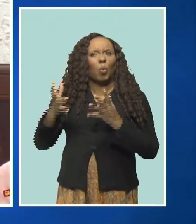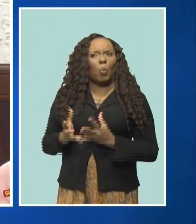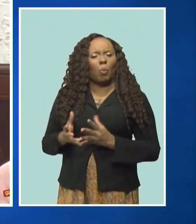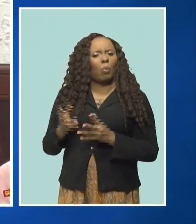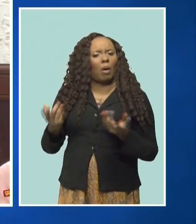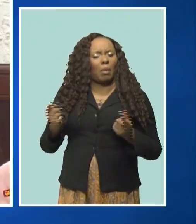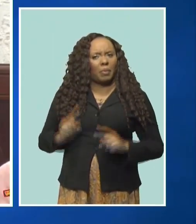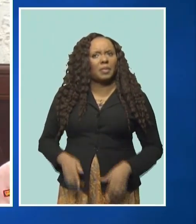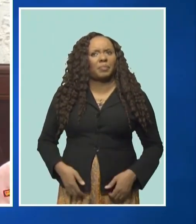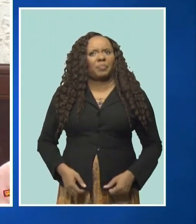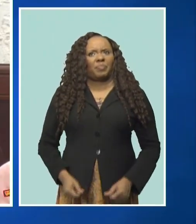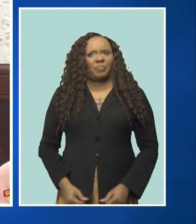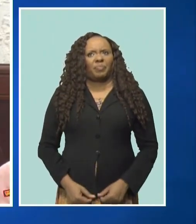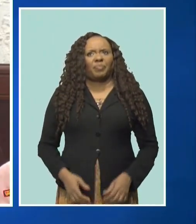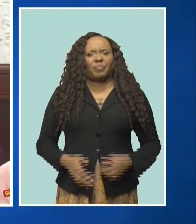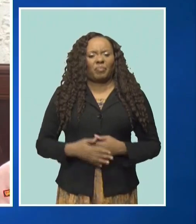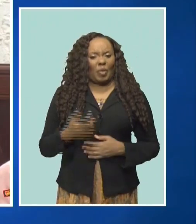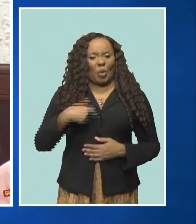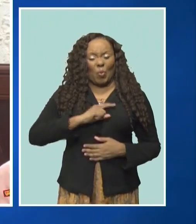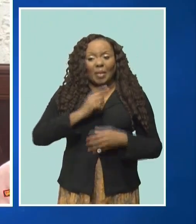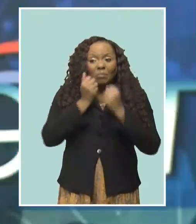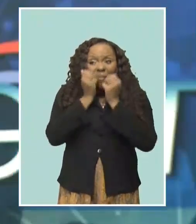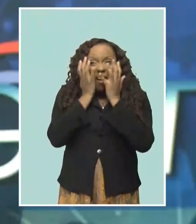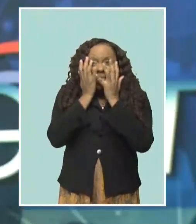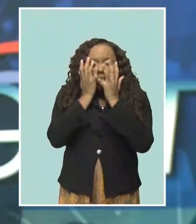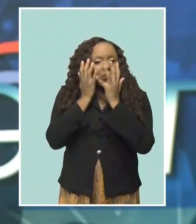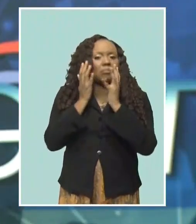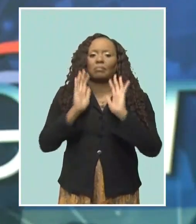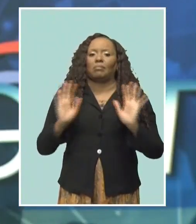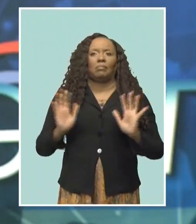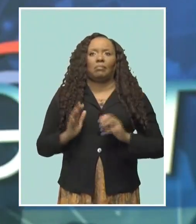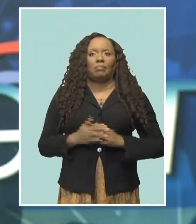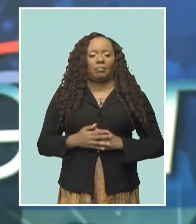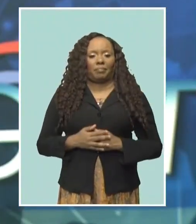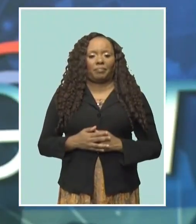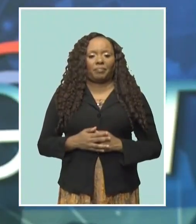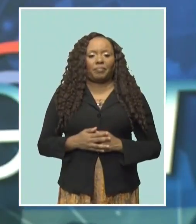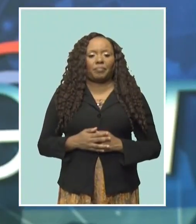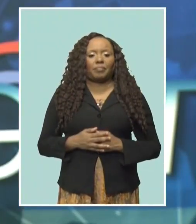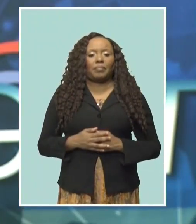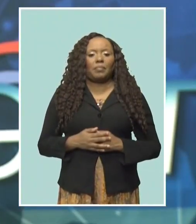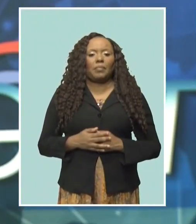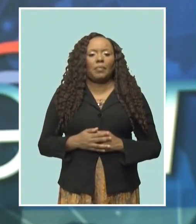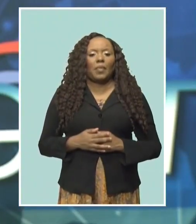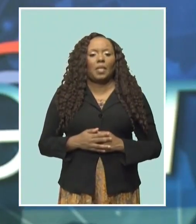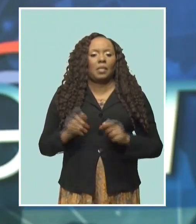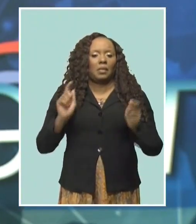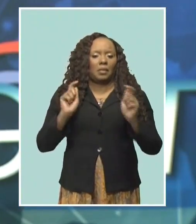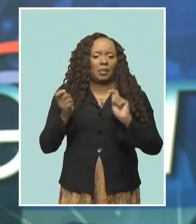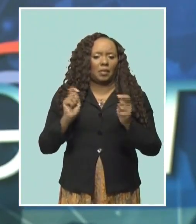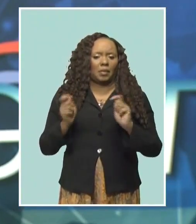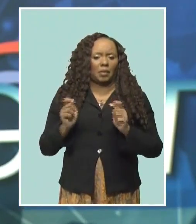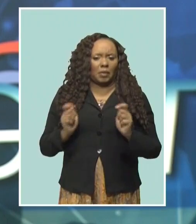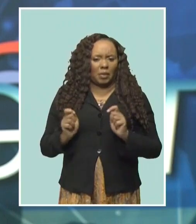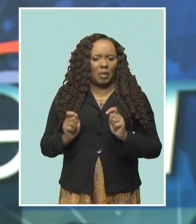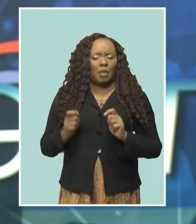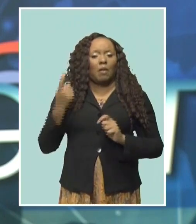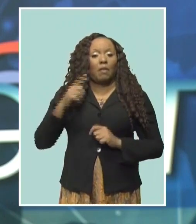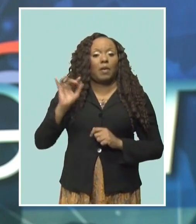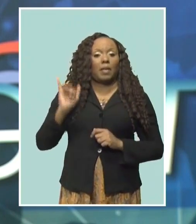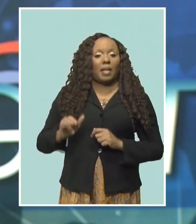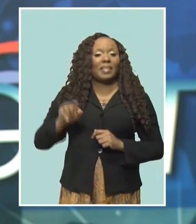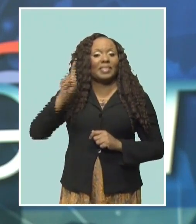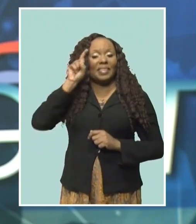But Barbadians get a little embarrassed to talk about these things. Strong support tonight for the amendments to the Sexual Offences Bill.